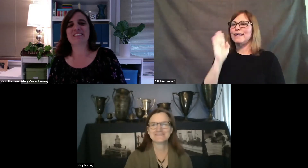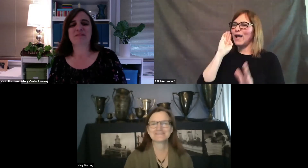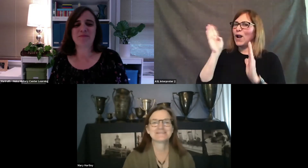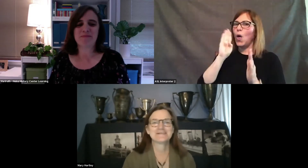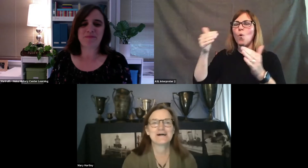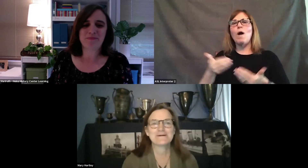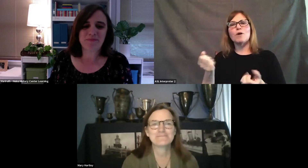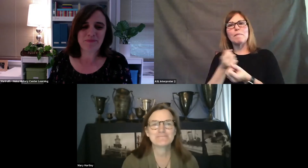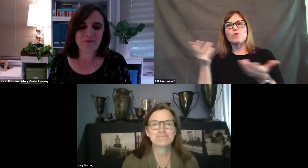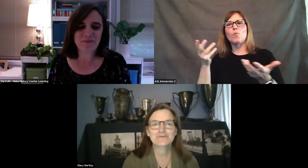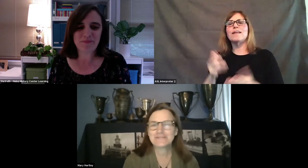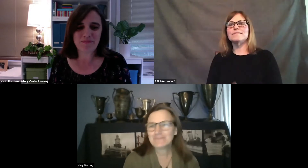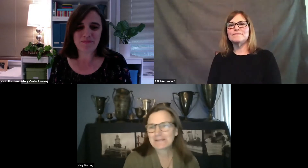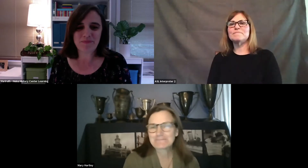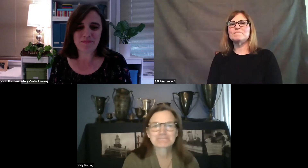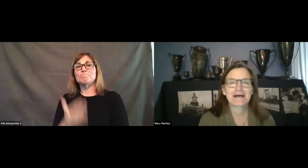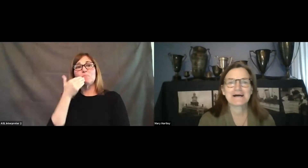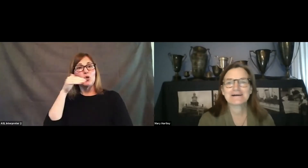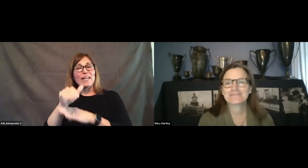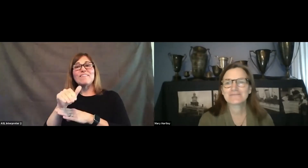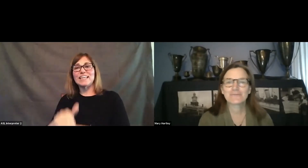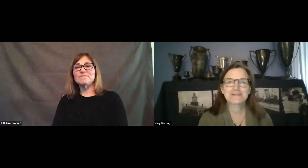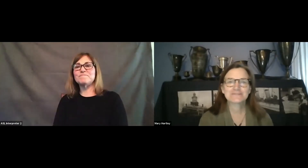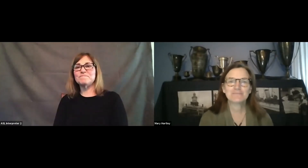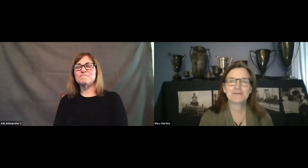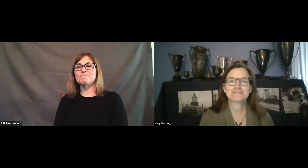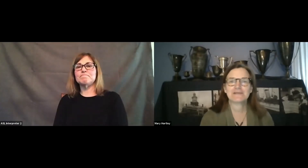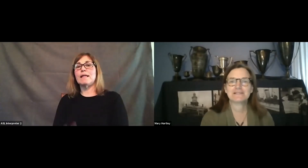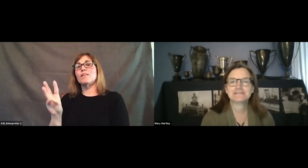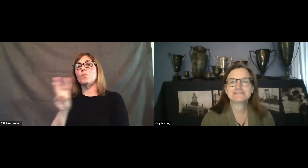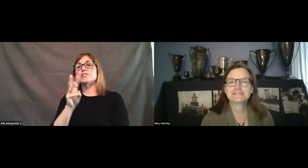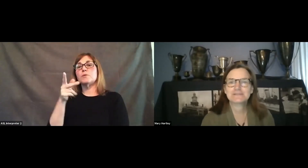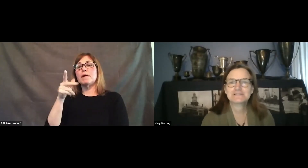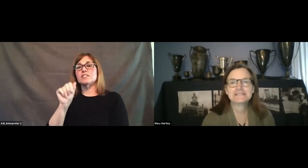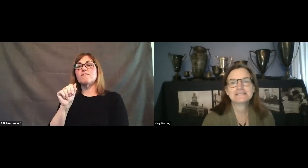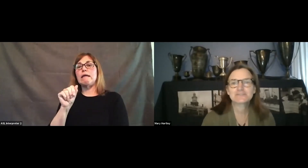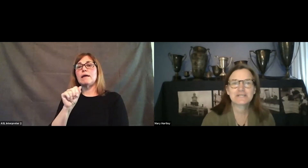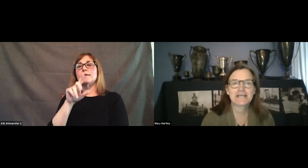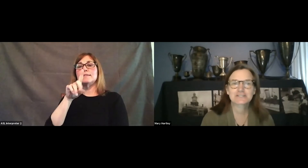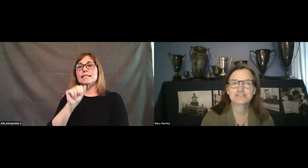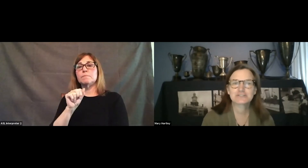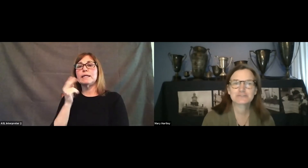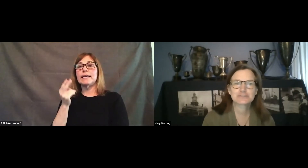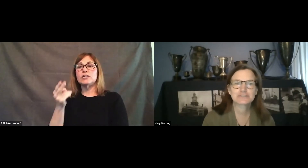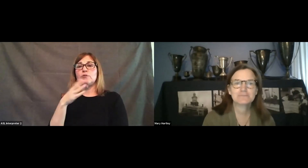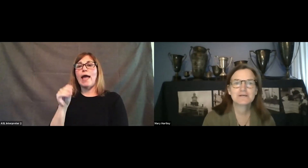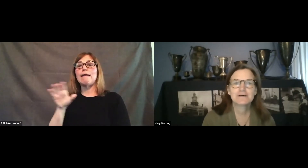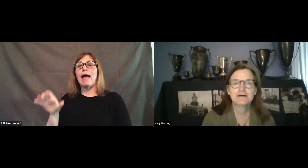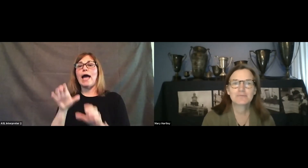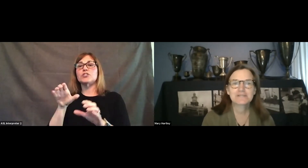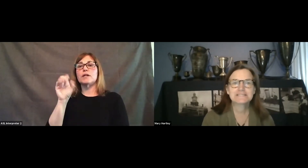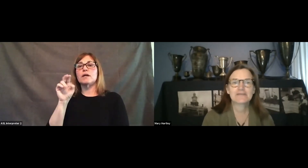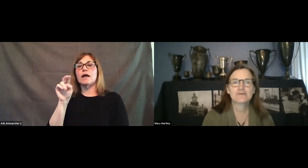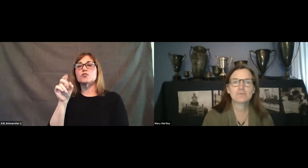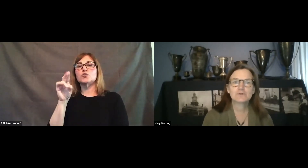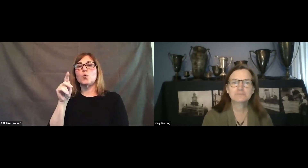everybody. Good evening. The Western Pennsylvania Disability History and Action Consortium